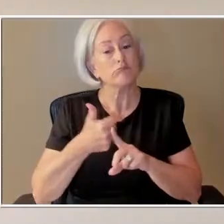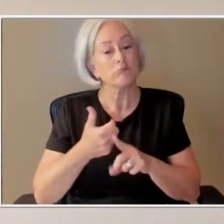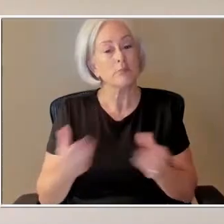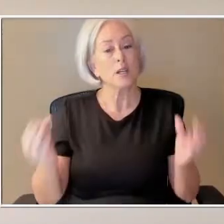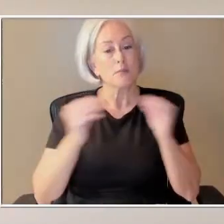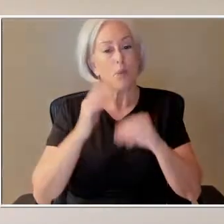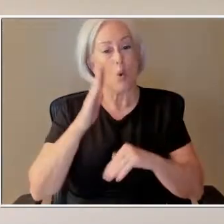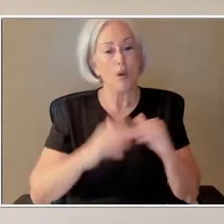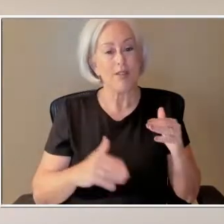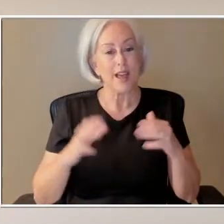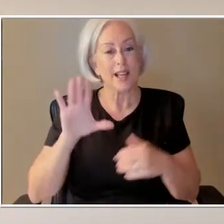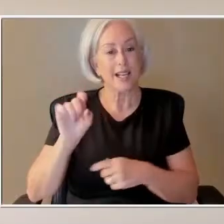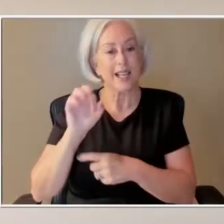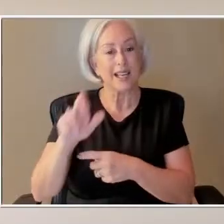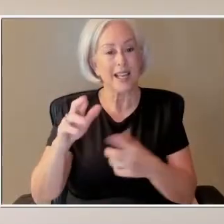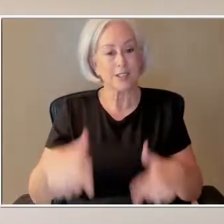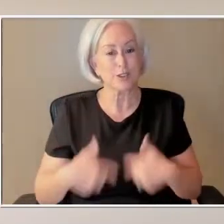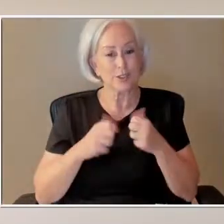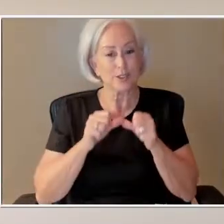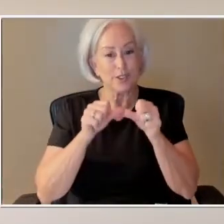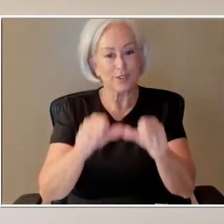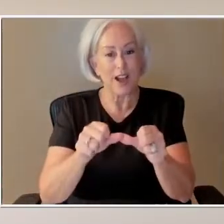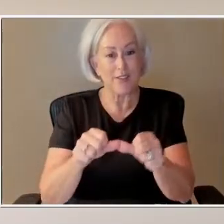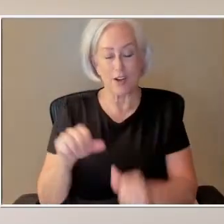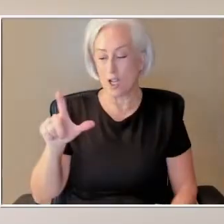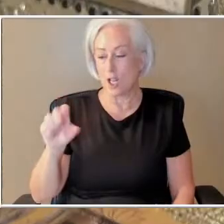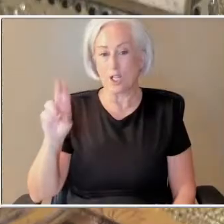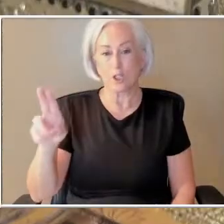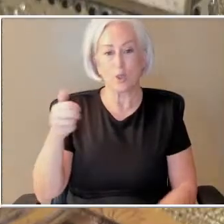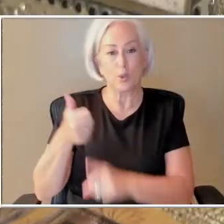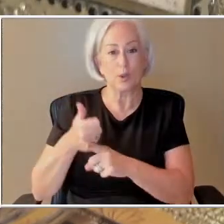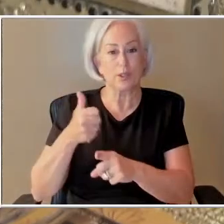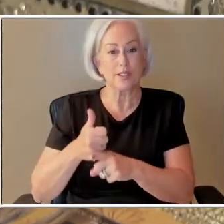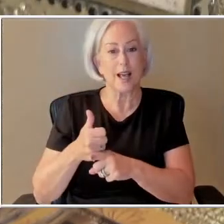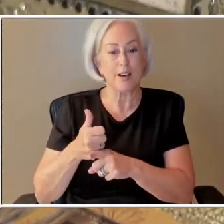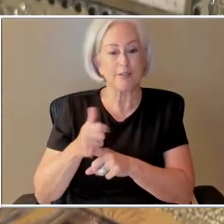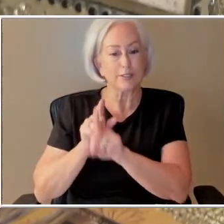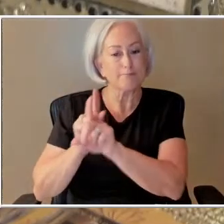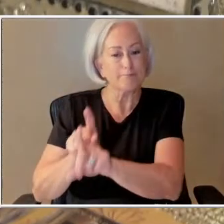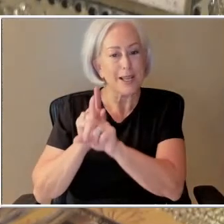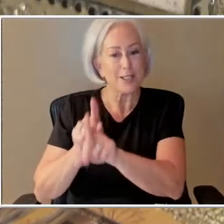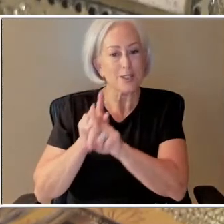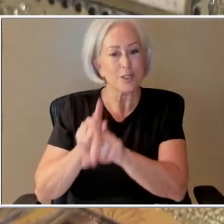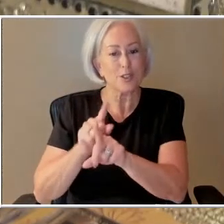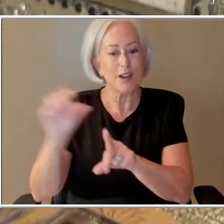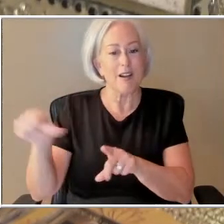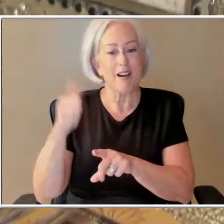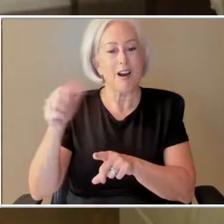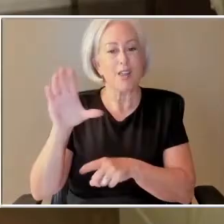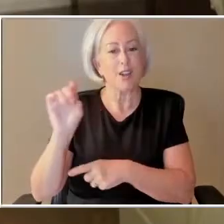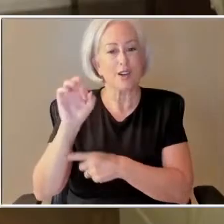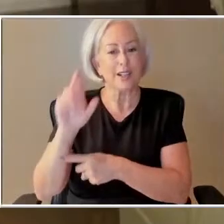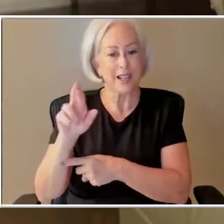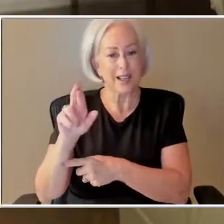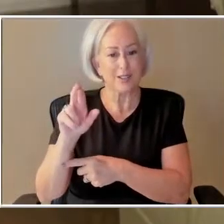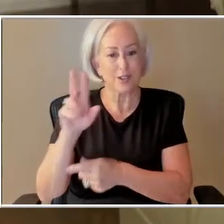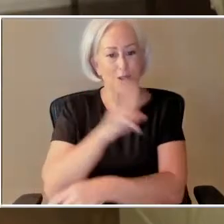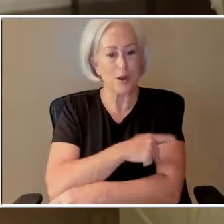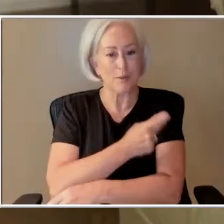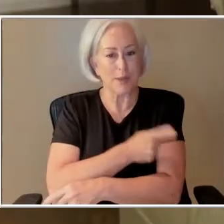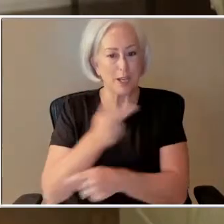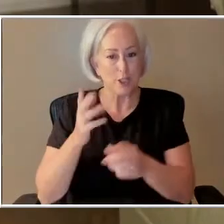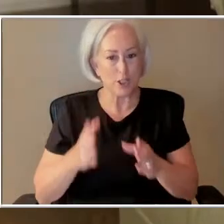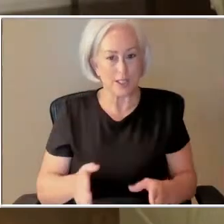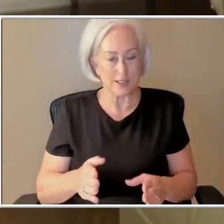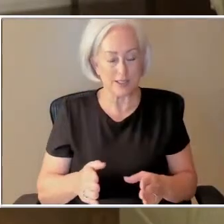educator. Lou mentors other cancer patients and is a recently published author. It was after